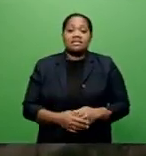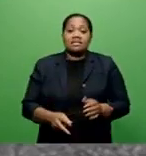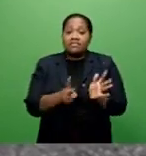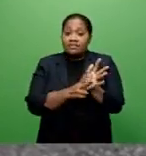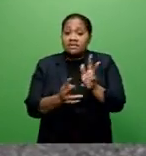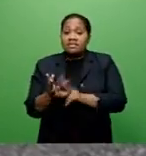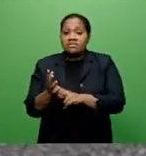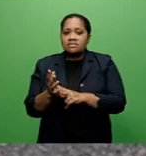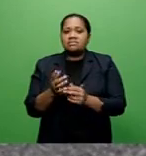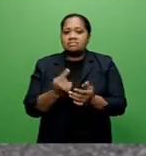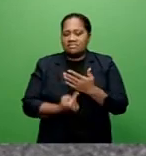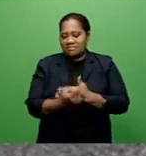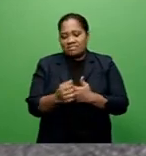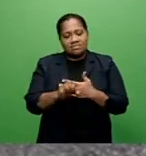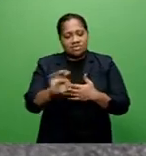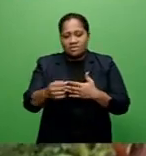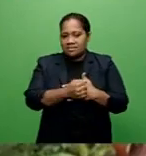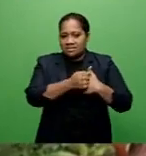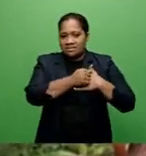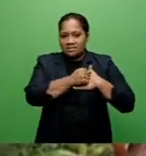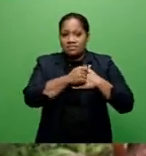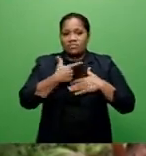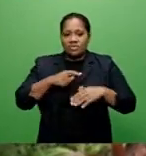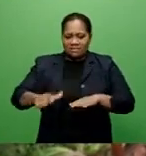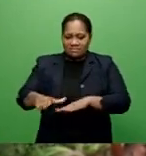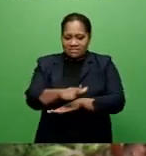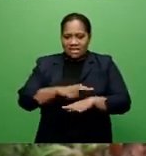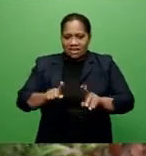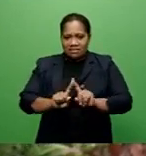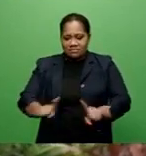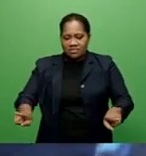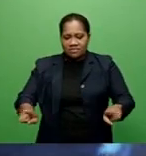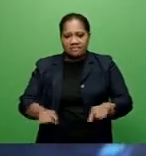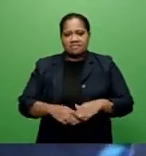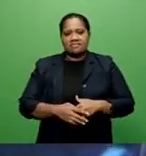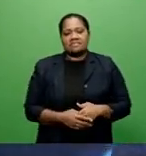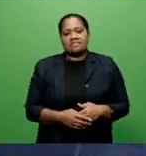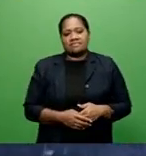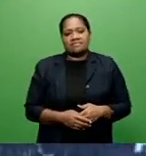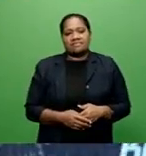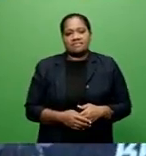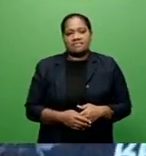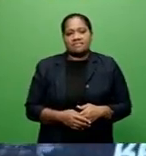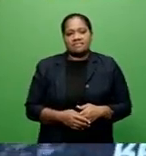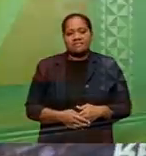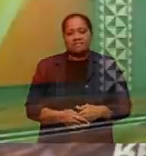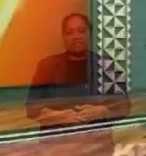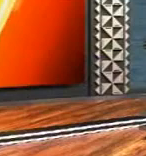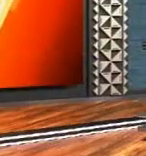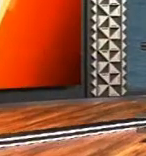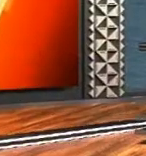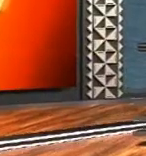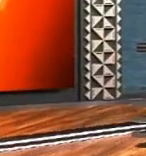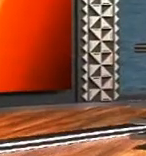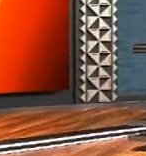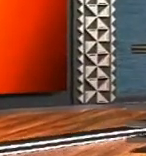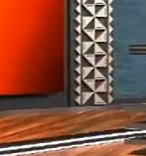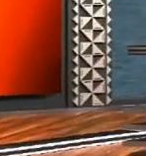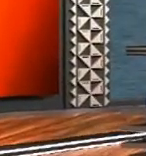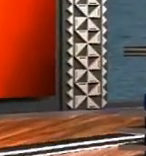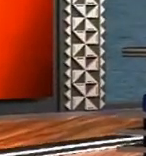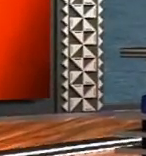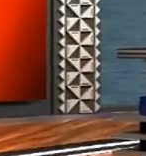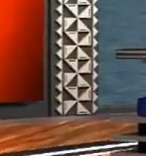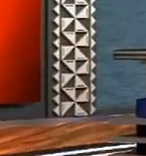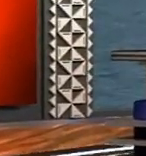And village declared unsafe due to land cracks. From the studios of FBC Suva, Atera